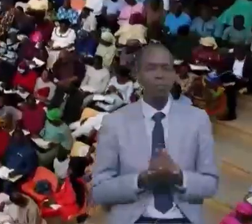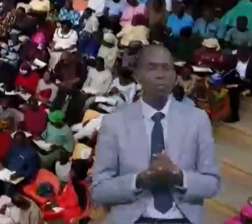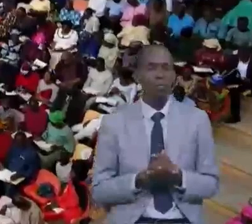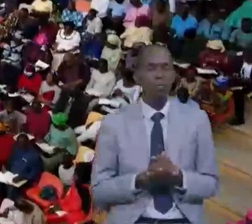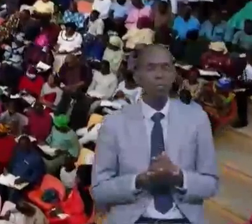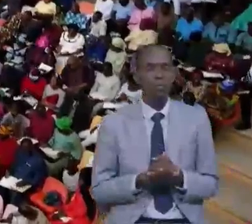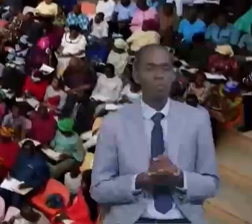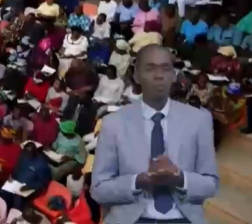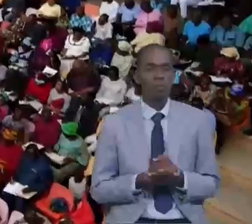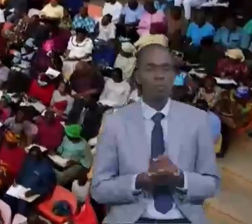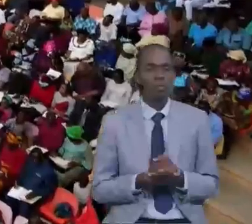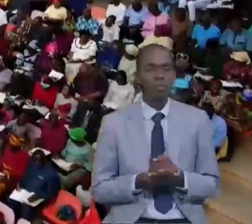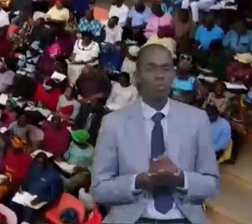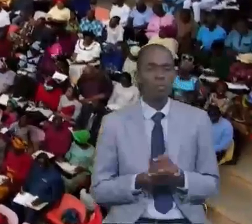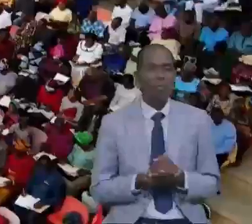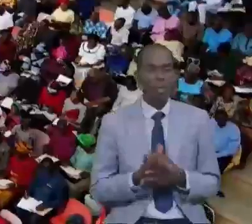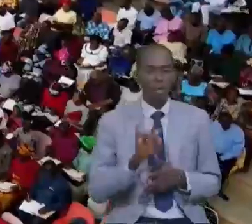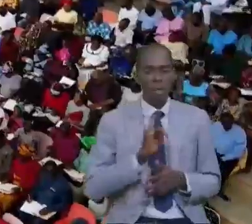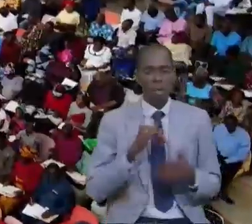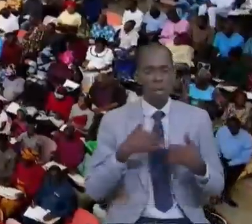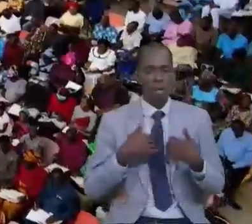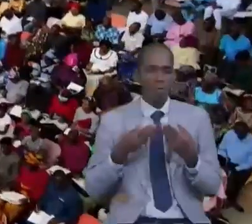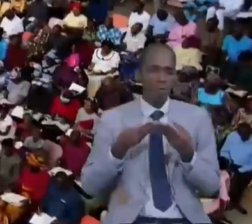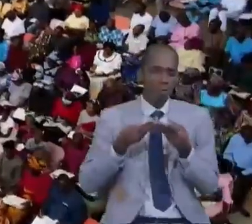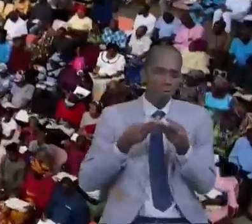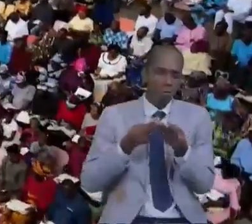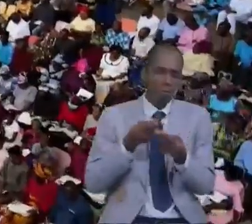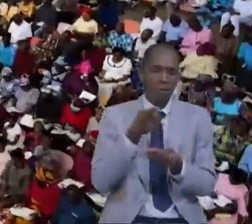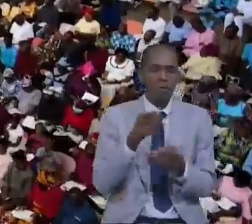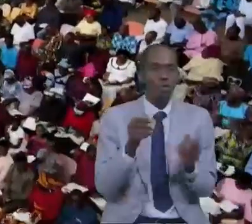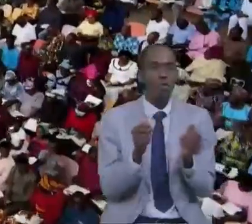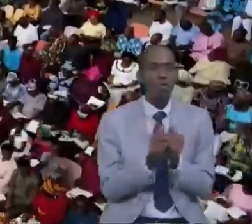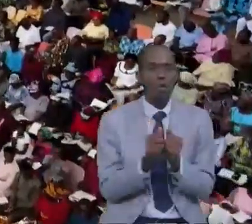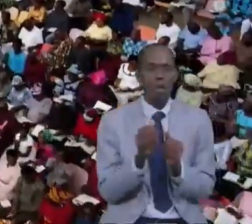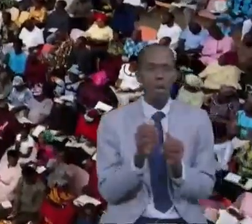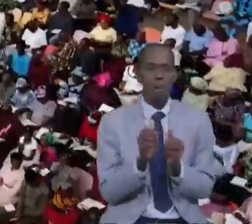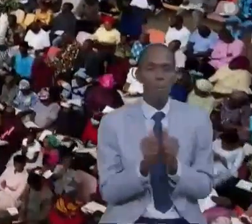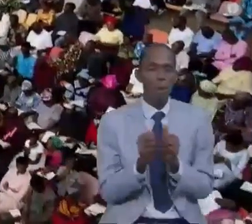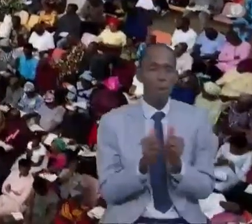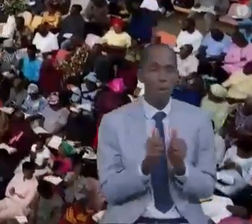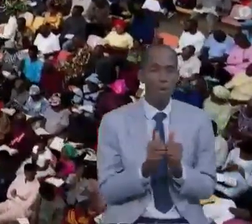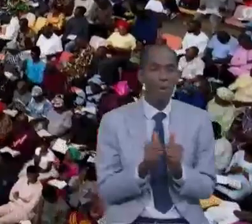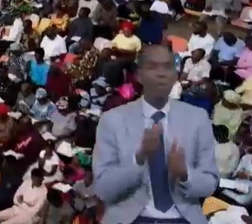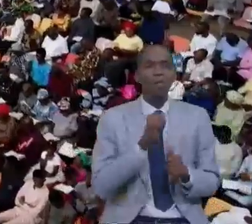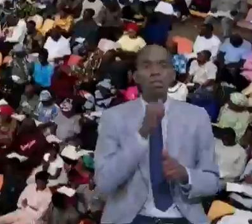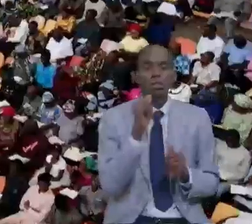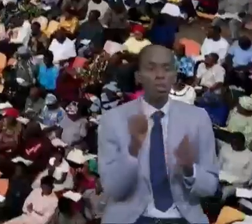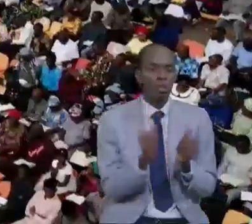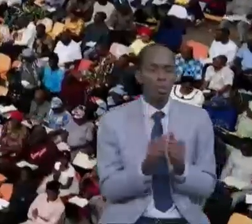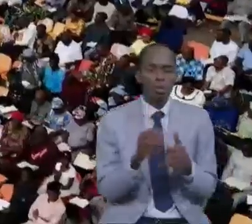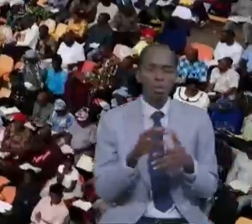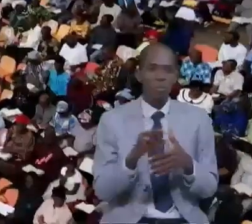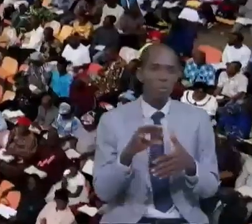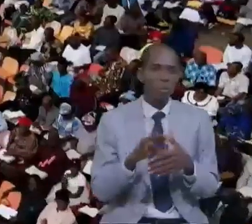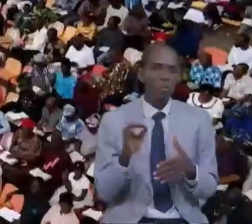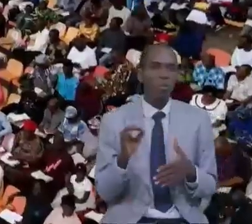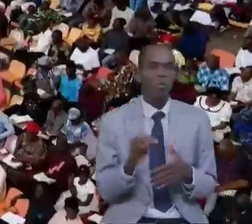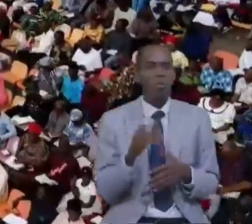meat, for hitherto you were not able to bear it.